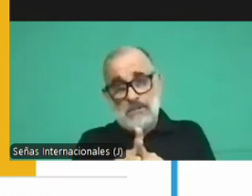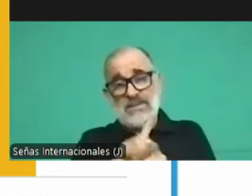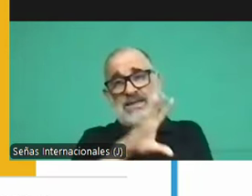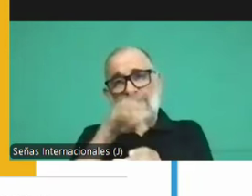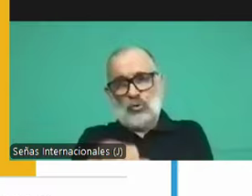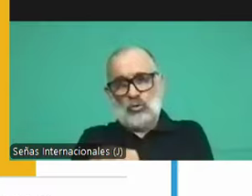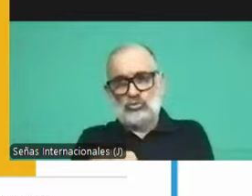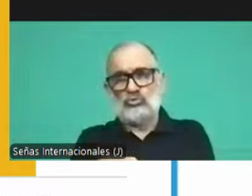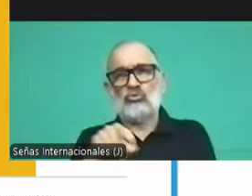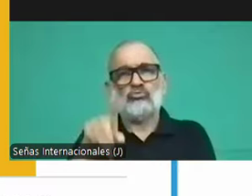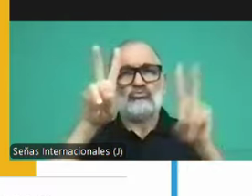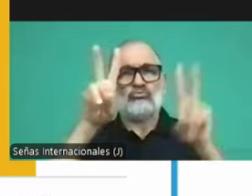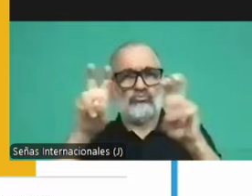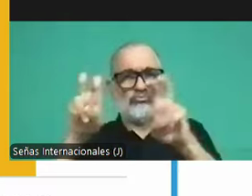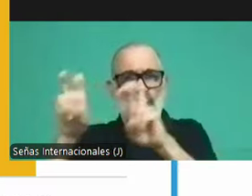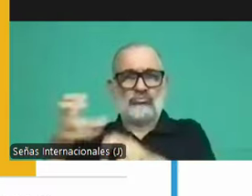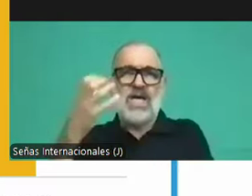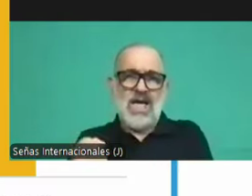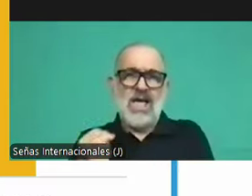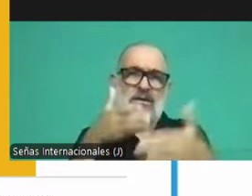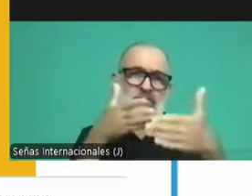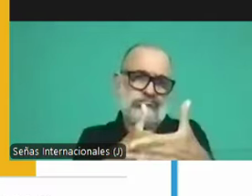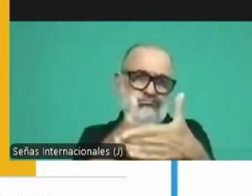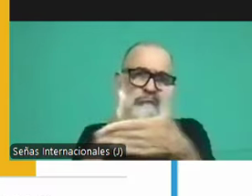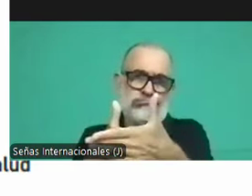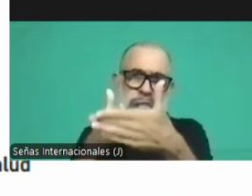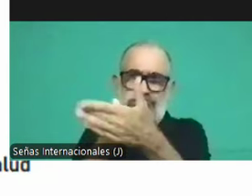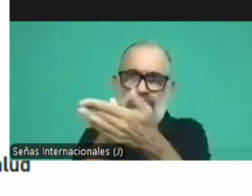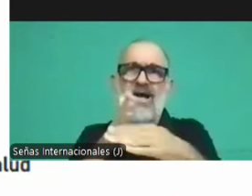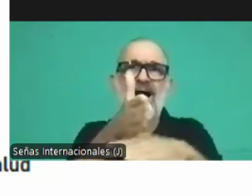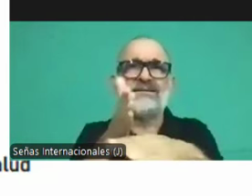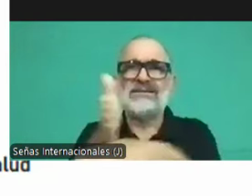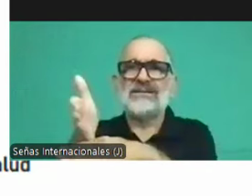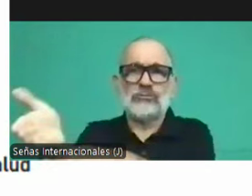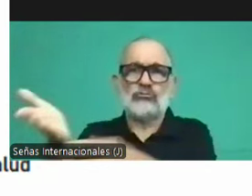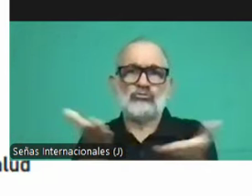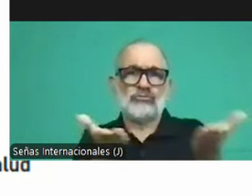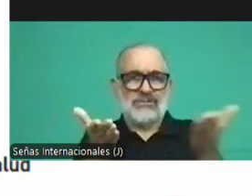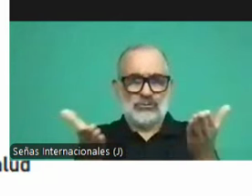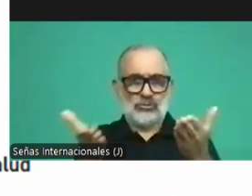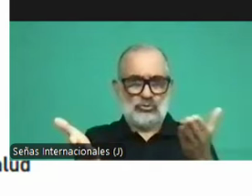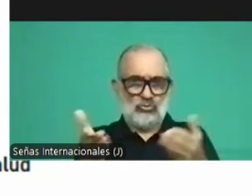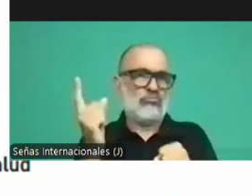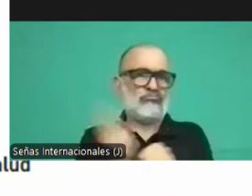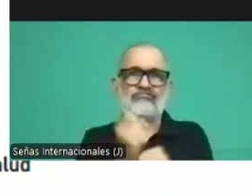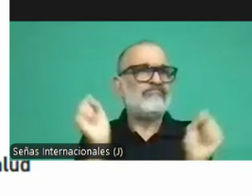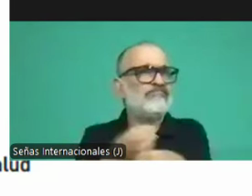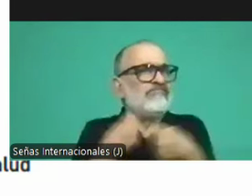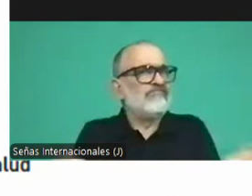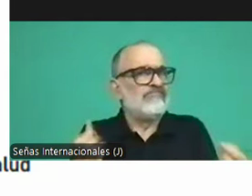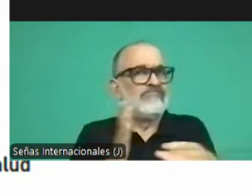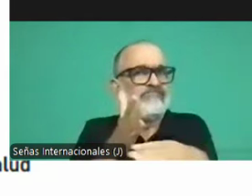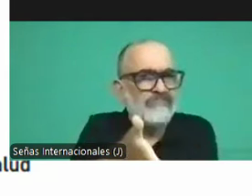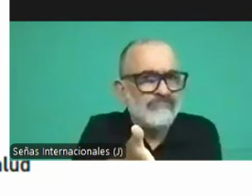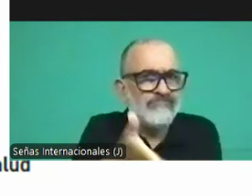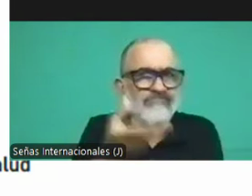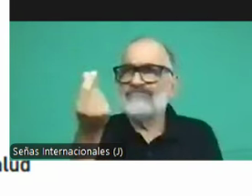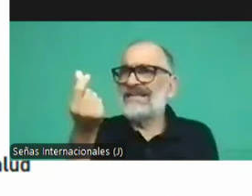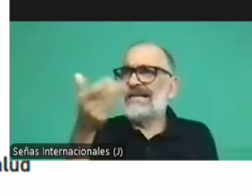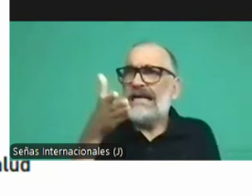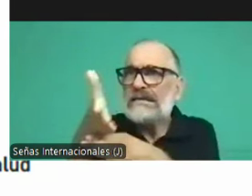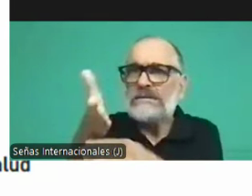for barreras al healthcare, but acceso a los also they servicios will cuando have no greater pueden utilizarlos barriers for simplemente access por to los services costos. whenever they cannot use them precisely Eh, due to Cuando uno costs.